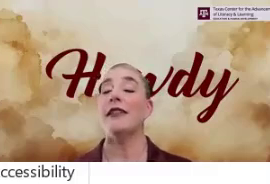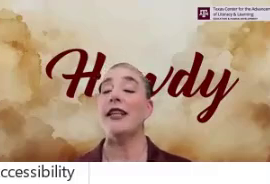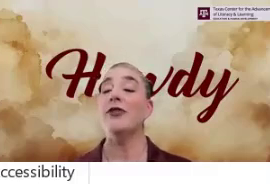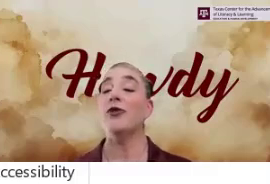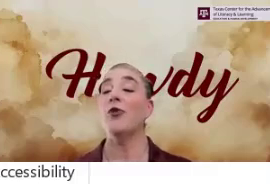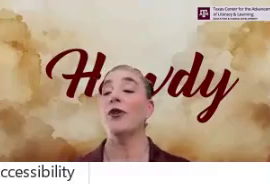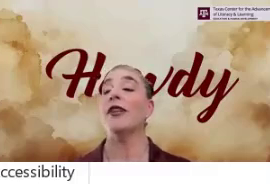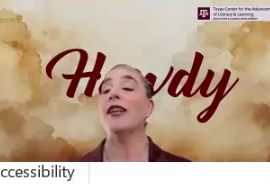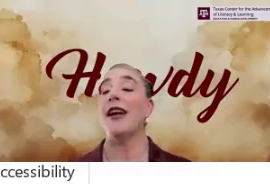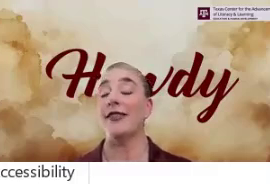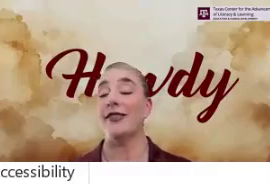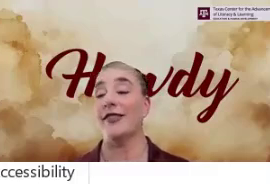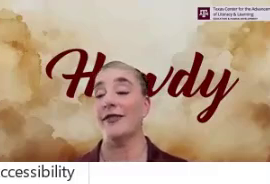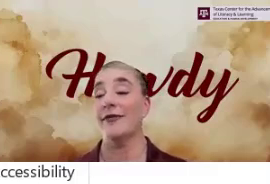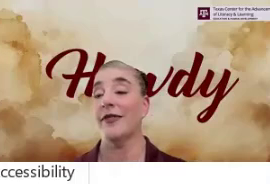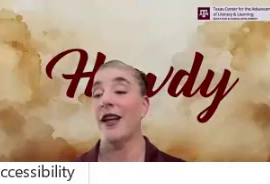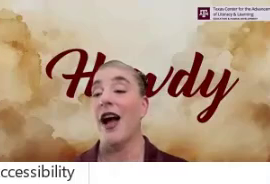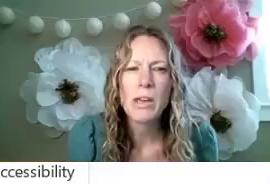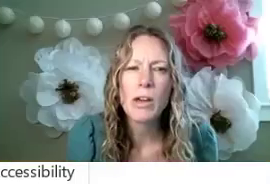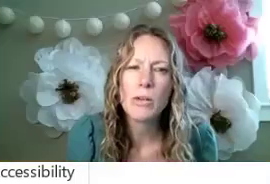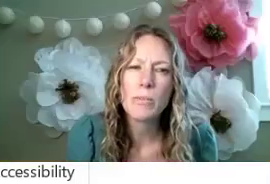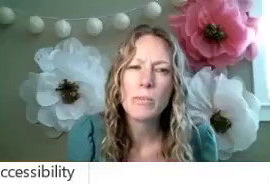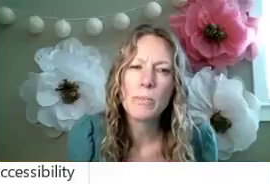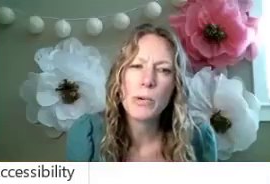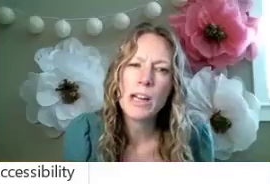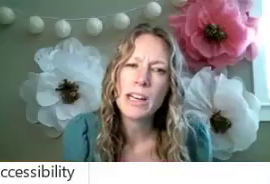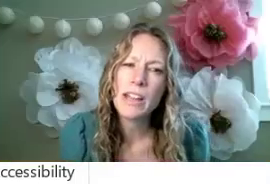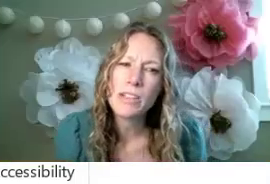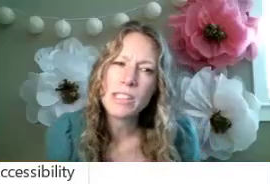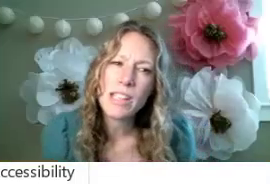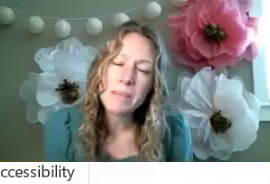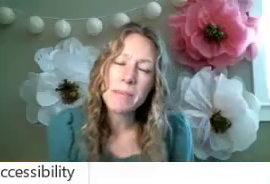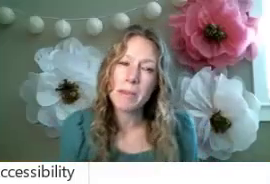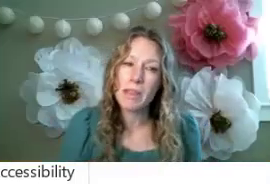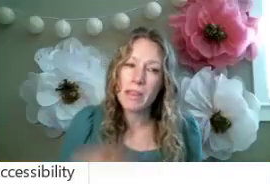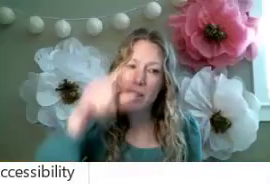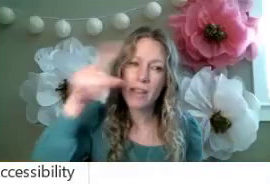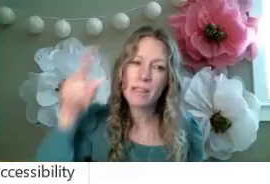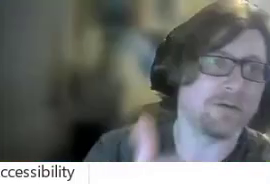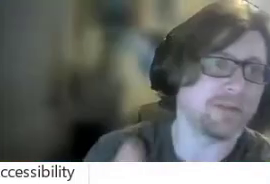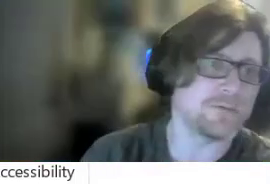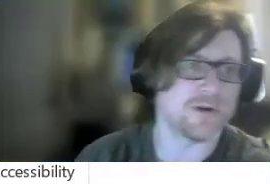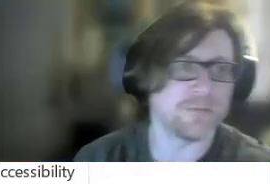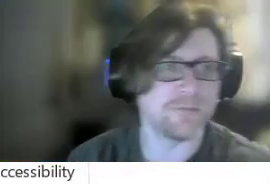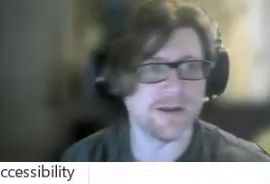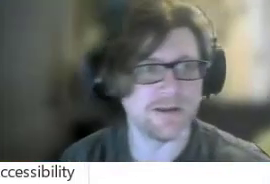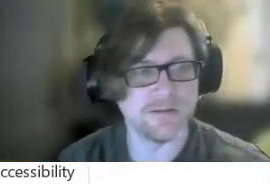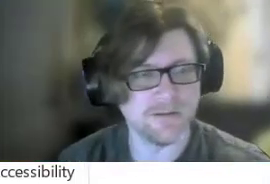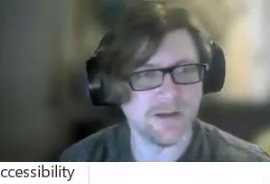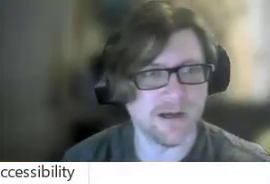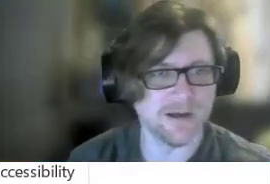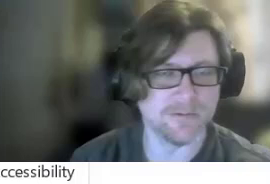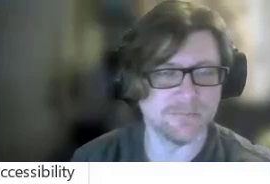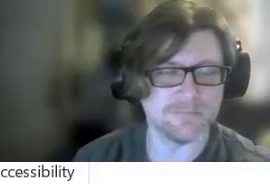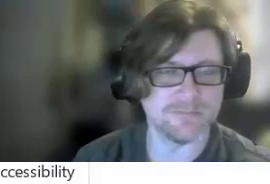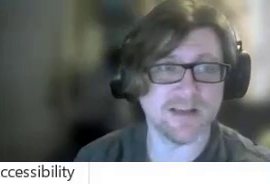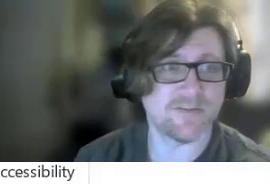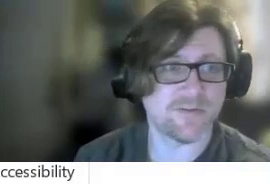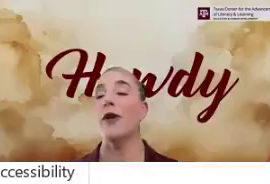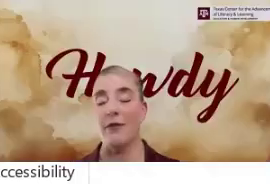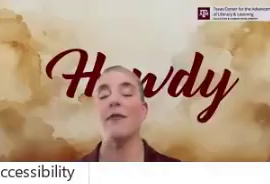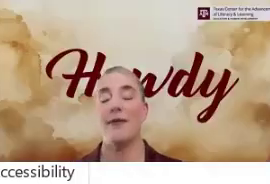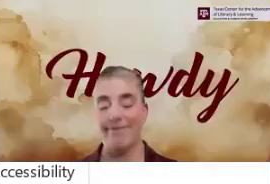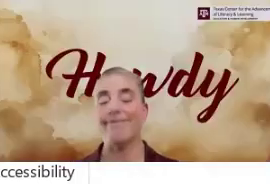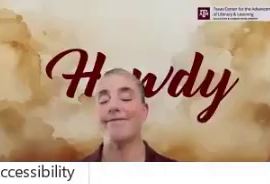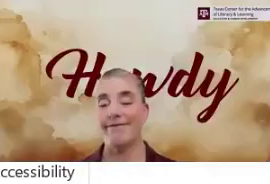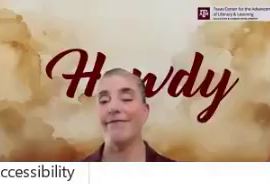going to lean toward yes. Okay. I think if Put it on another slide, maybe. Yeah? That's what that was going to be my That's